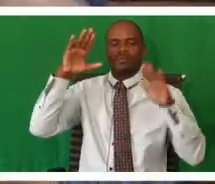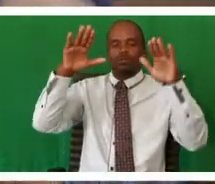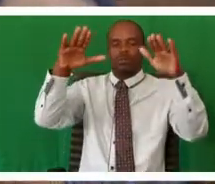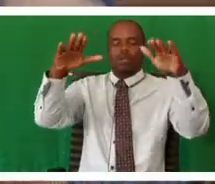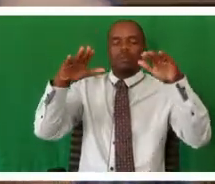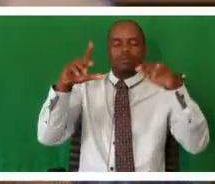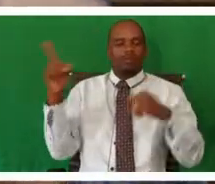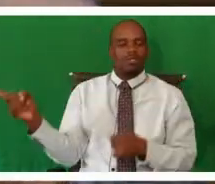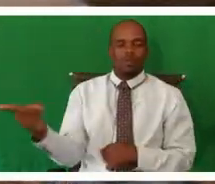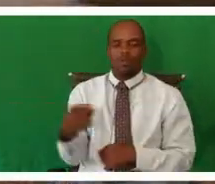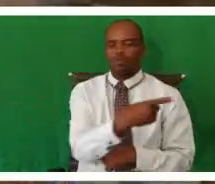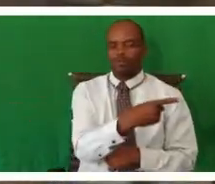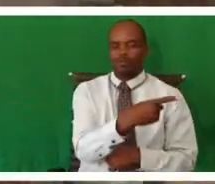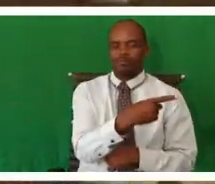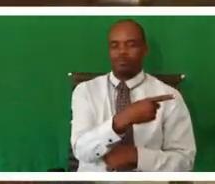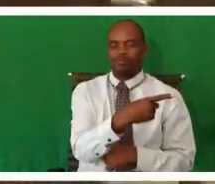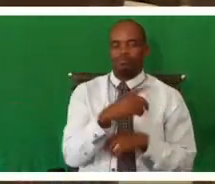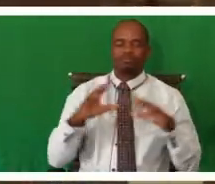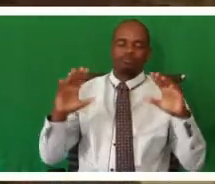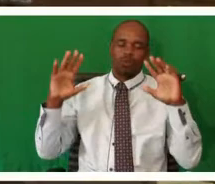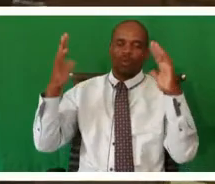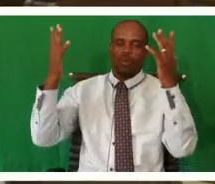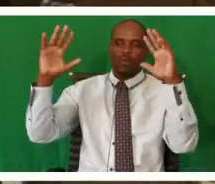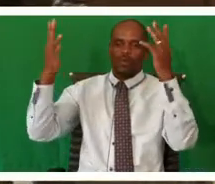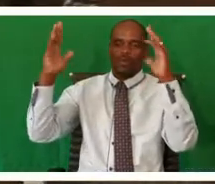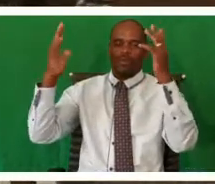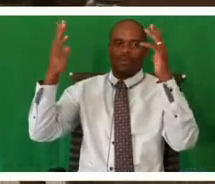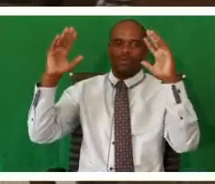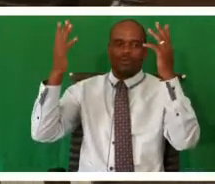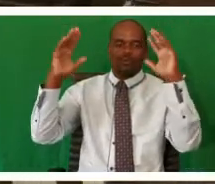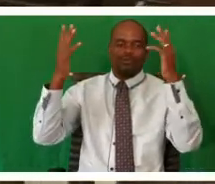Oh. Hey. Ah.